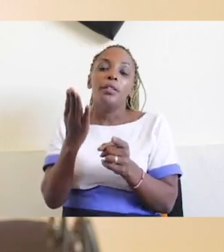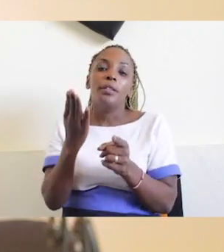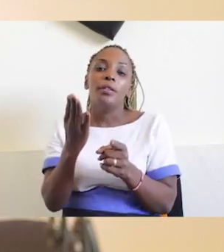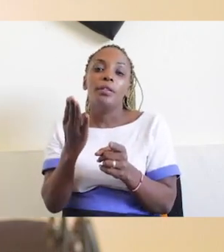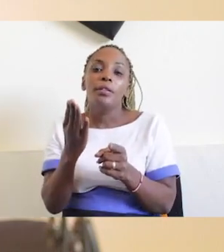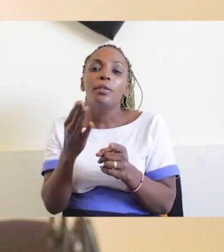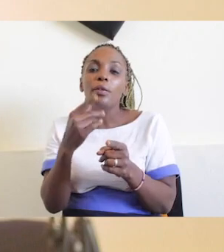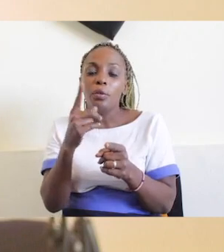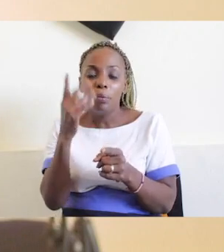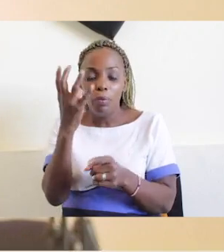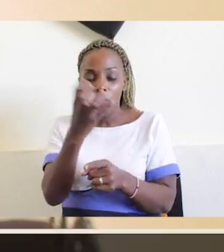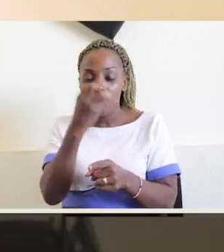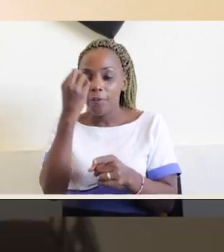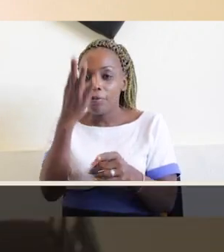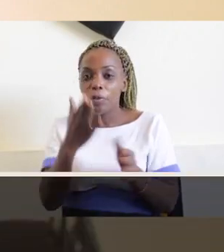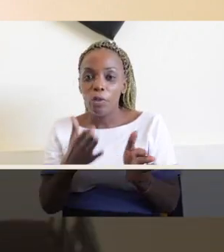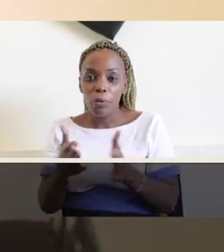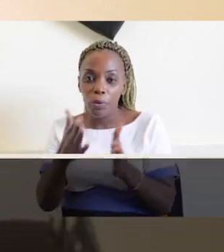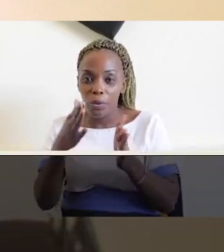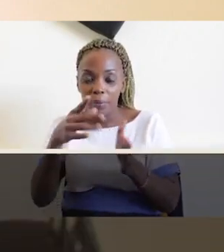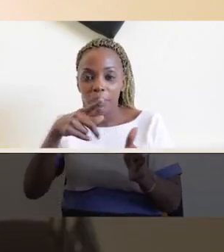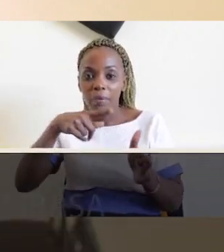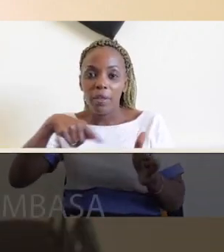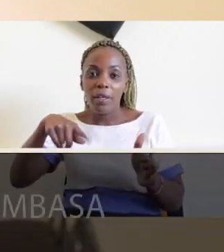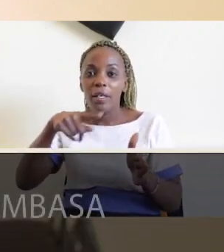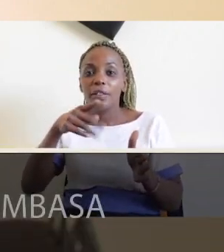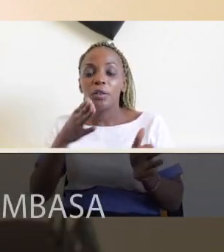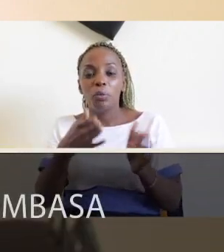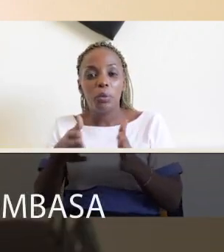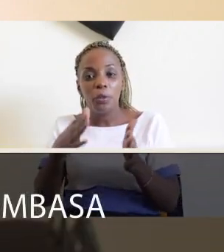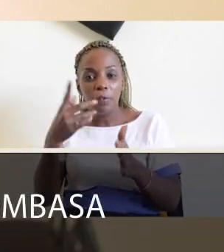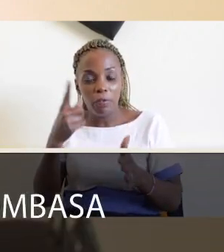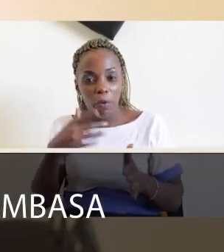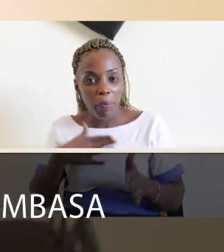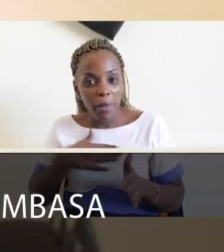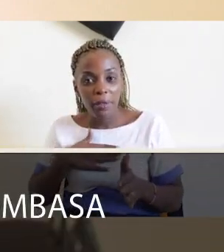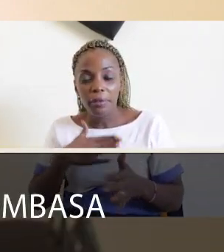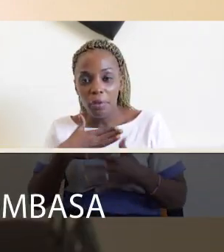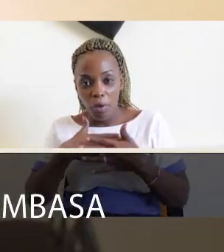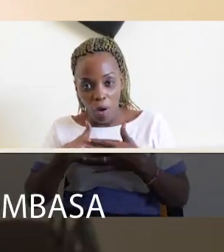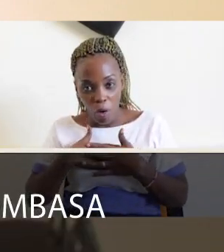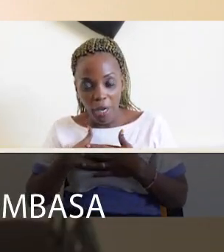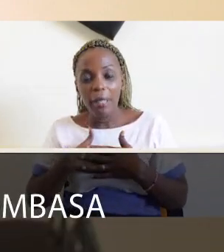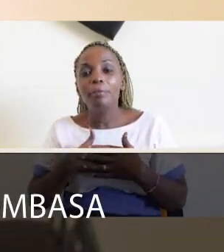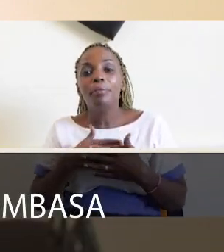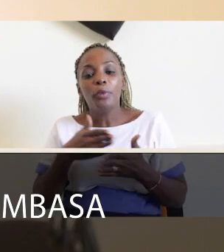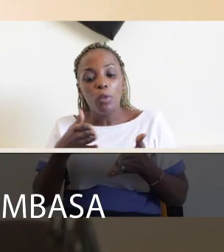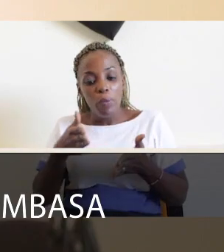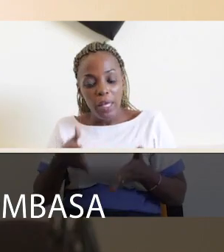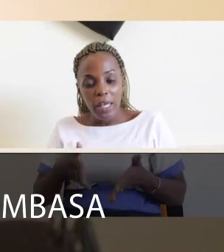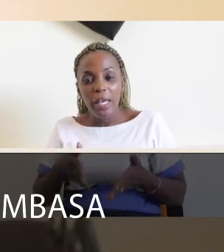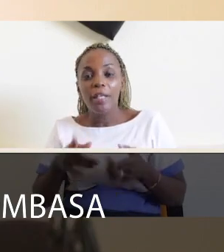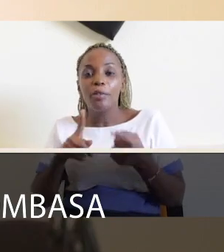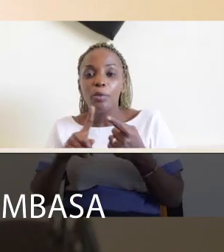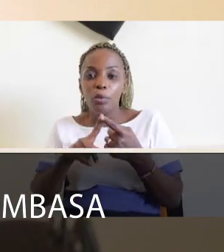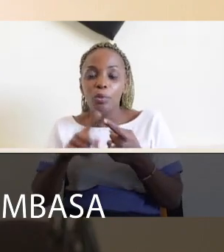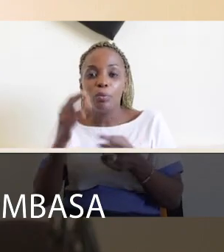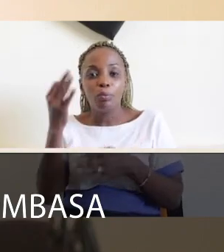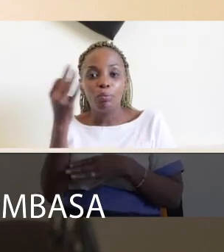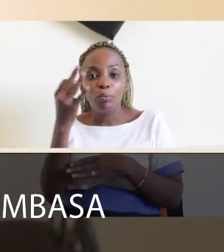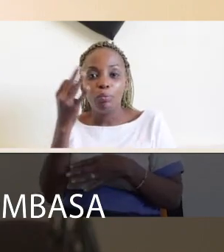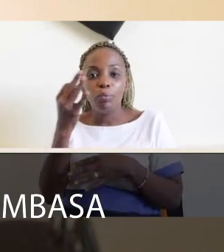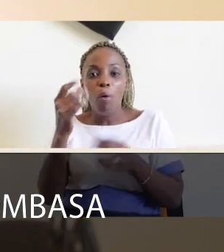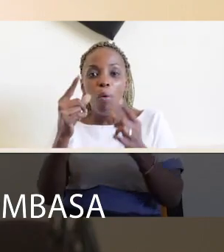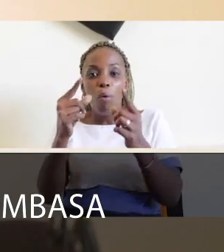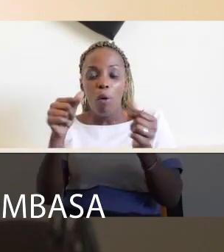beautiful opportunity for us. It's a privilege for me and an honor. To be here to present this word